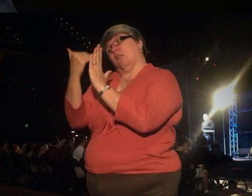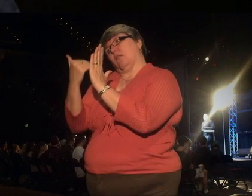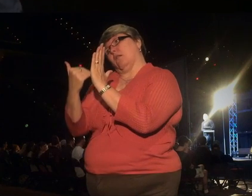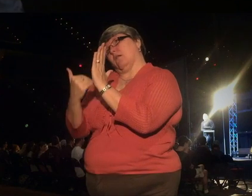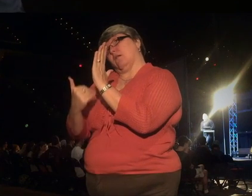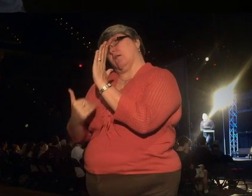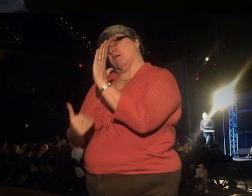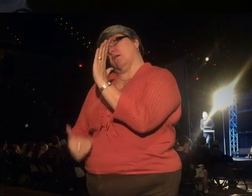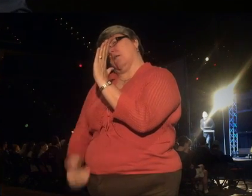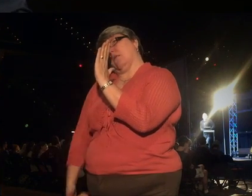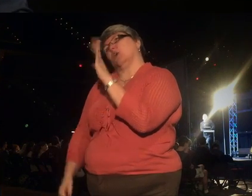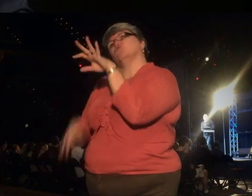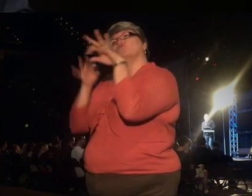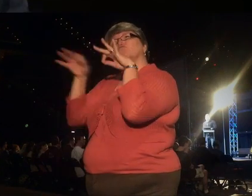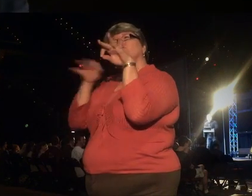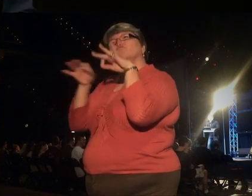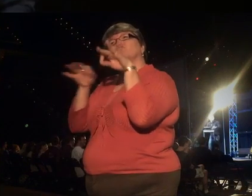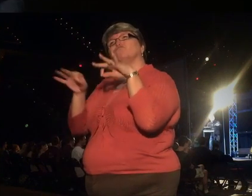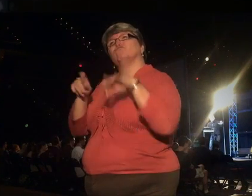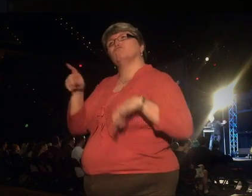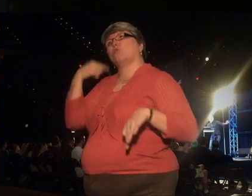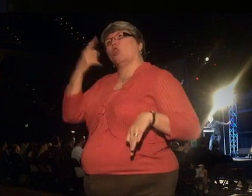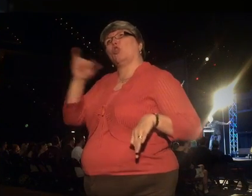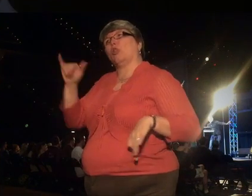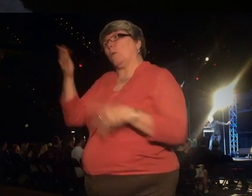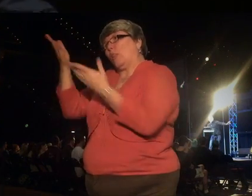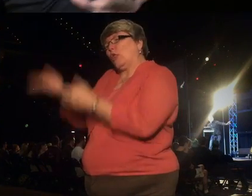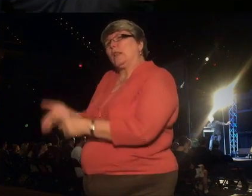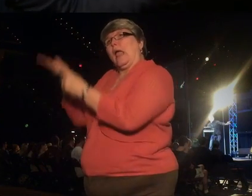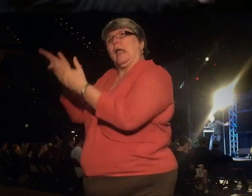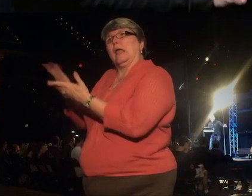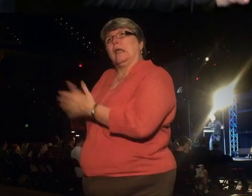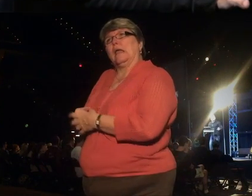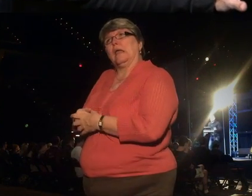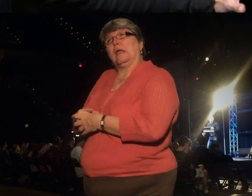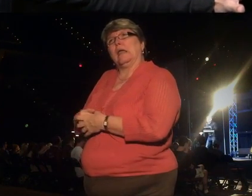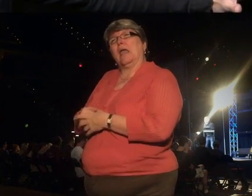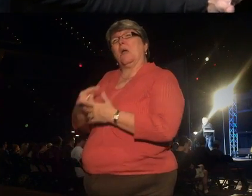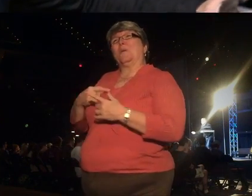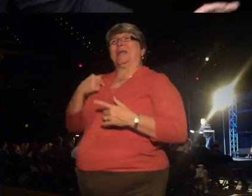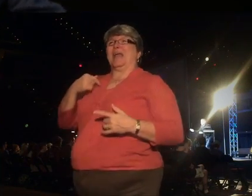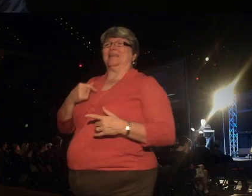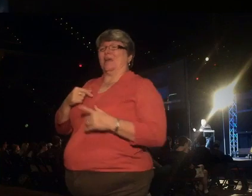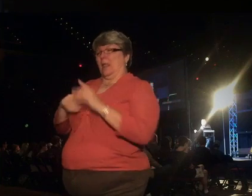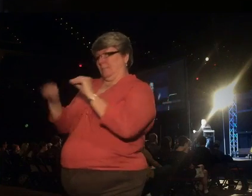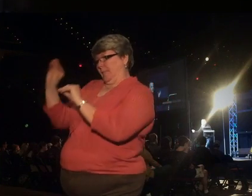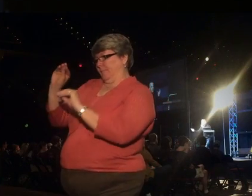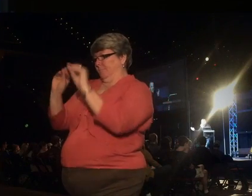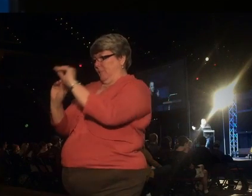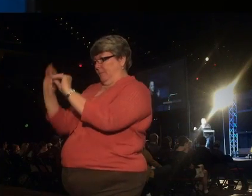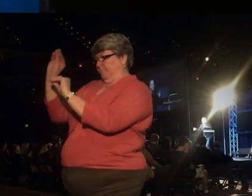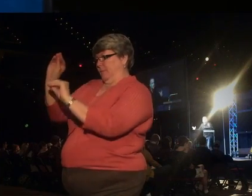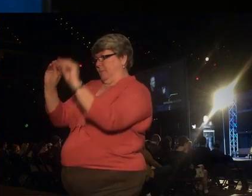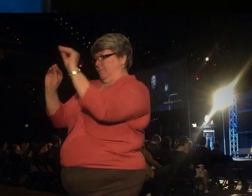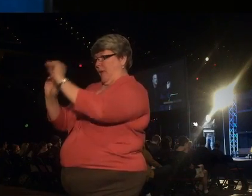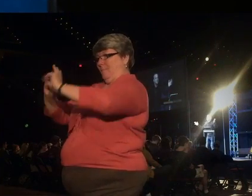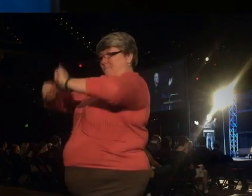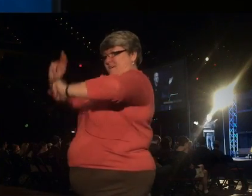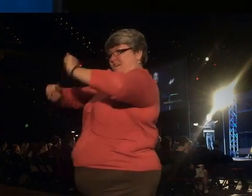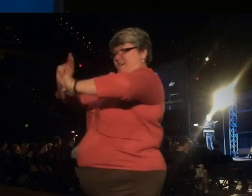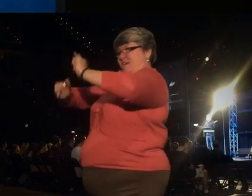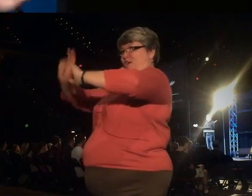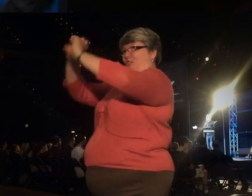go to describe what a guy's like, right? And we sort of assemble all these pieces